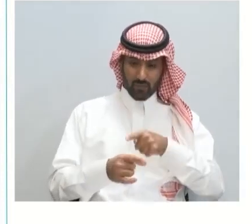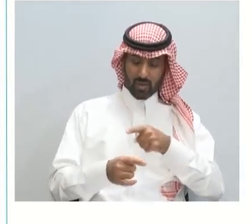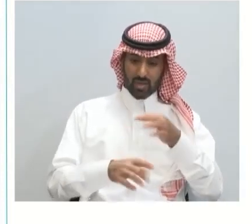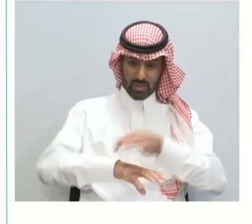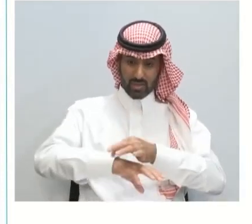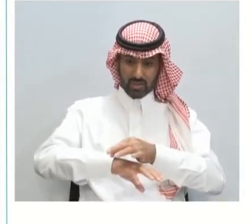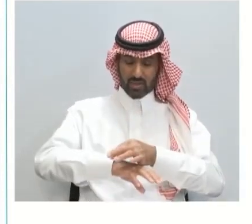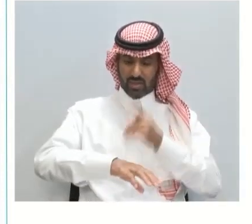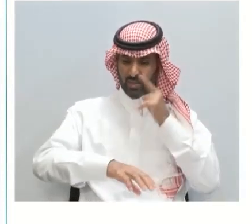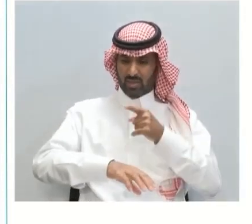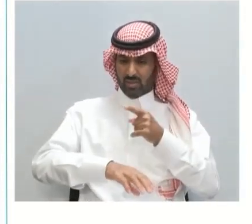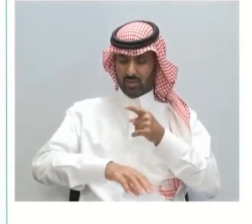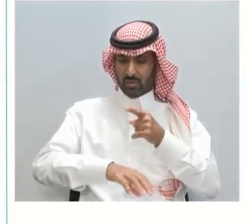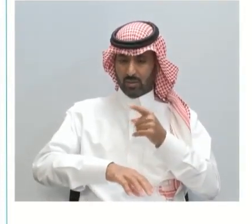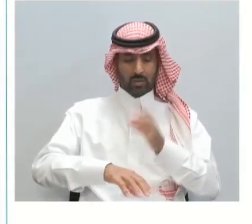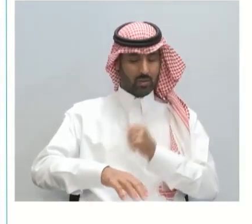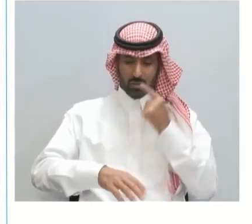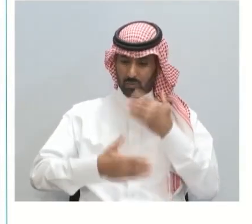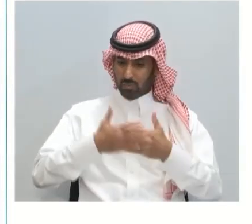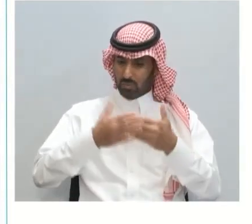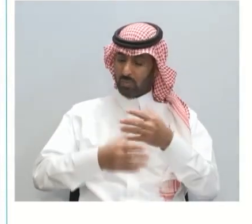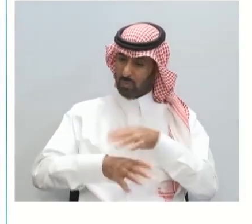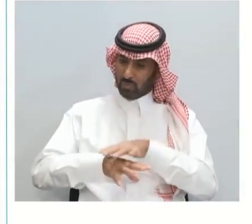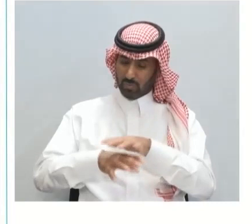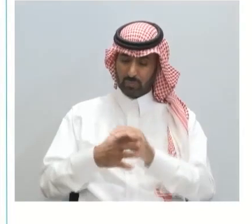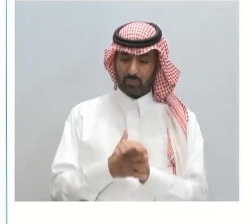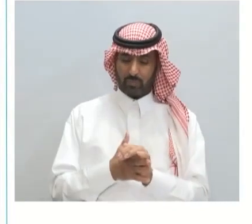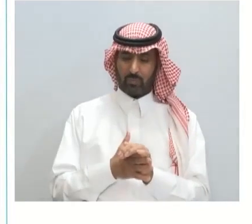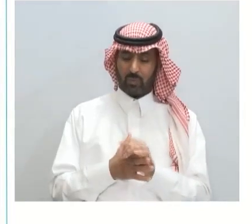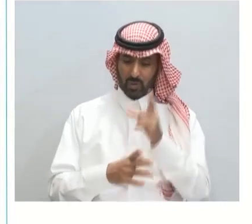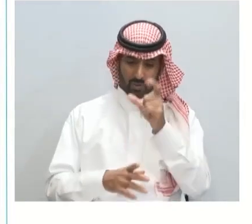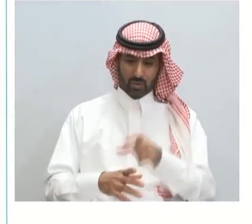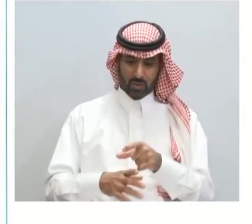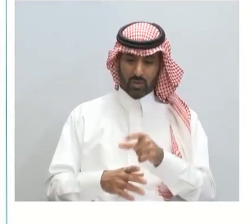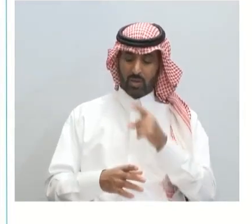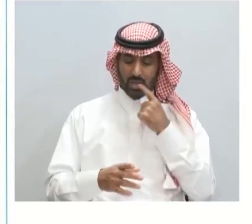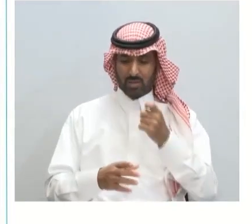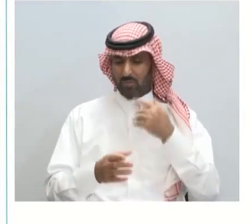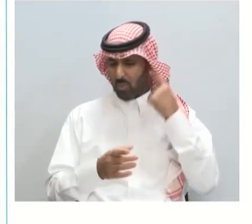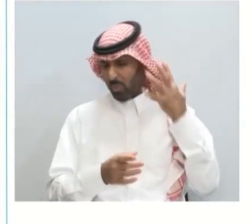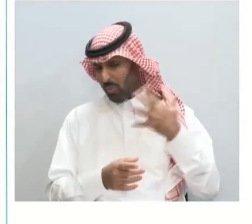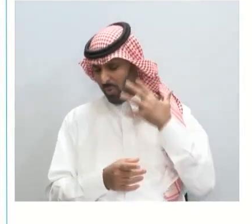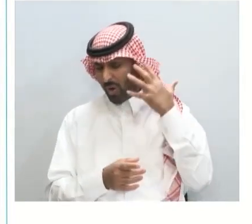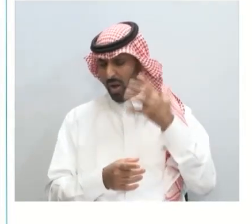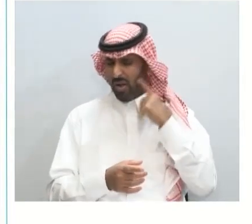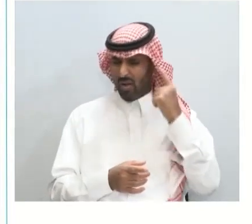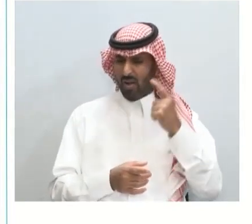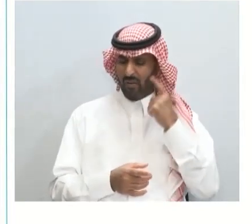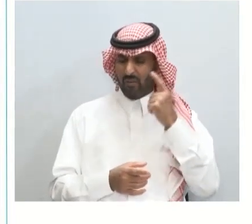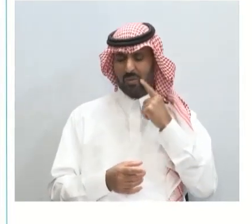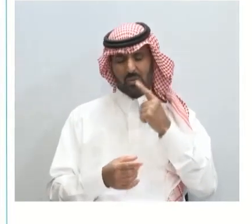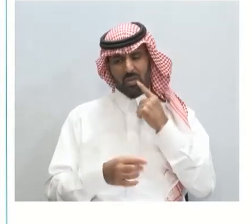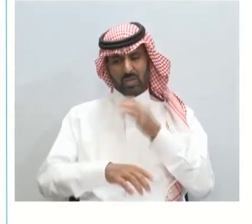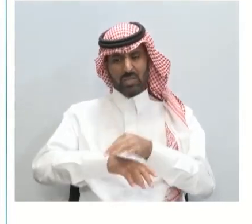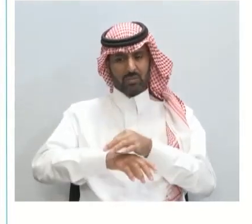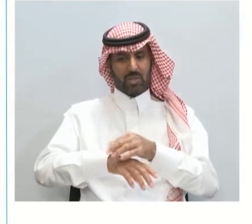it doesn't mean that they will definitely develop the disease. So a person could spend years worrying about something that never ends up